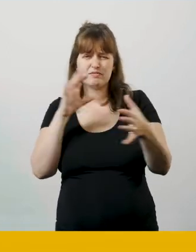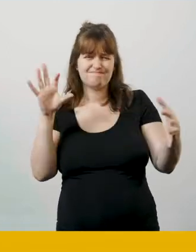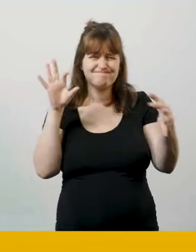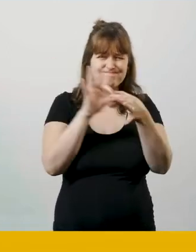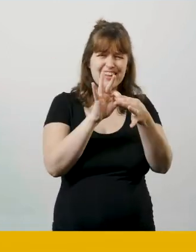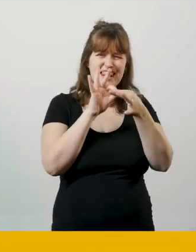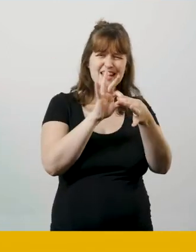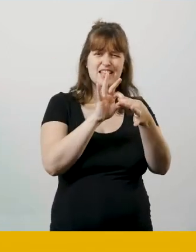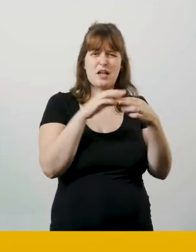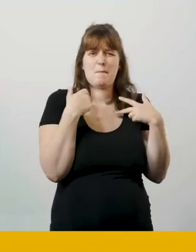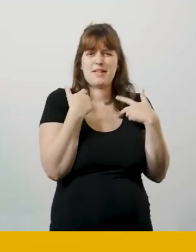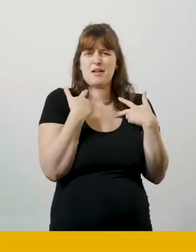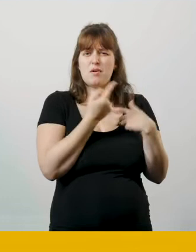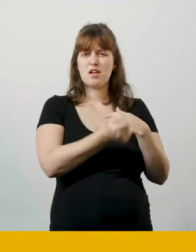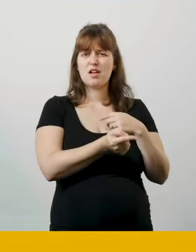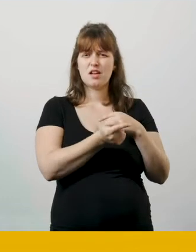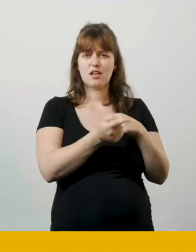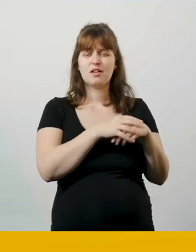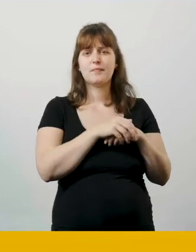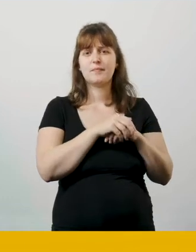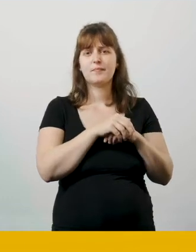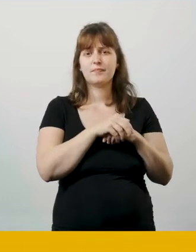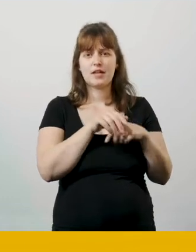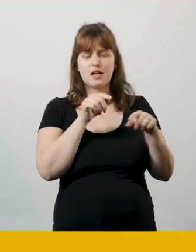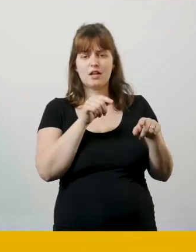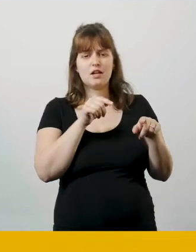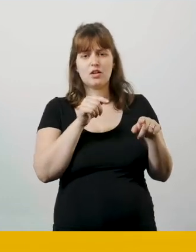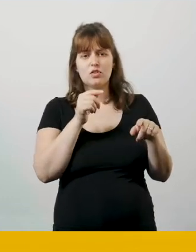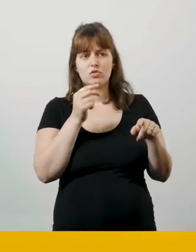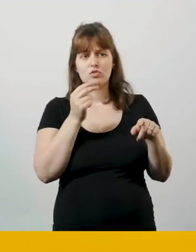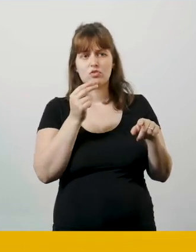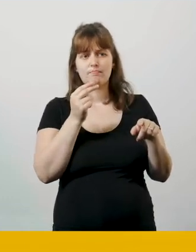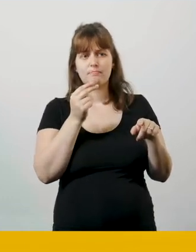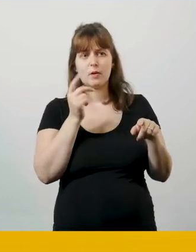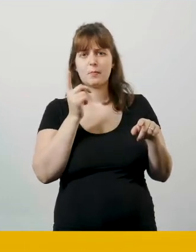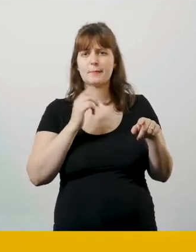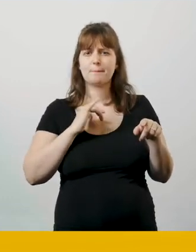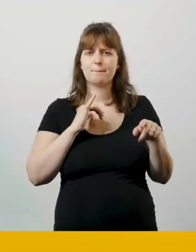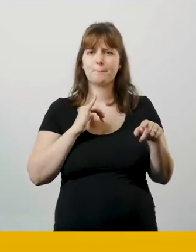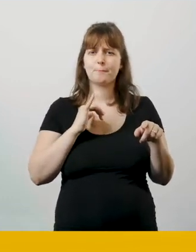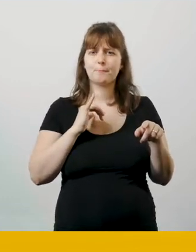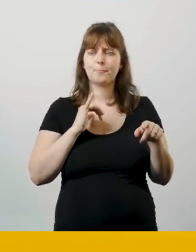with society, it needs to find